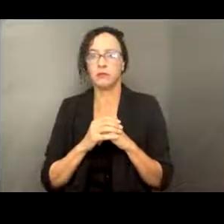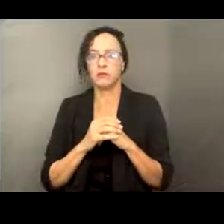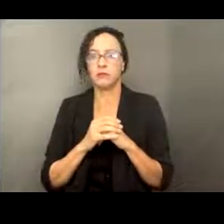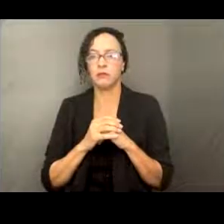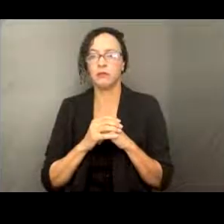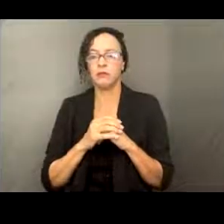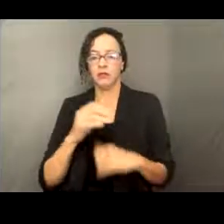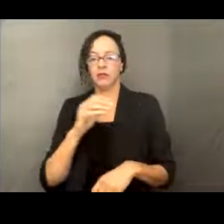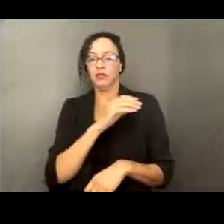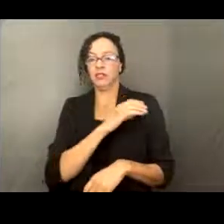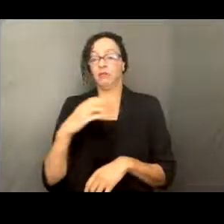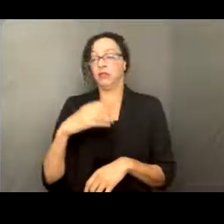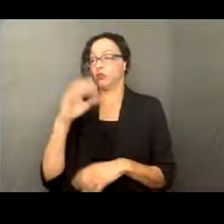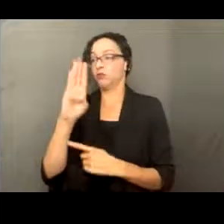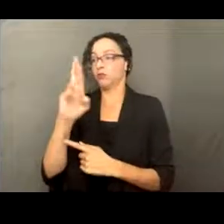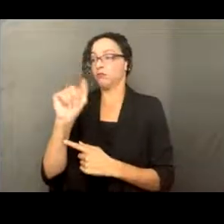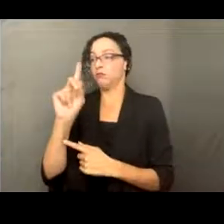Commissioner Bradshaw, are you there?